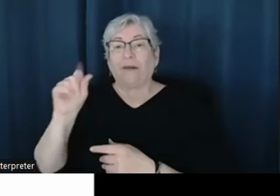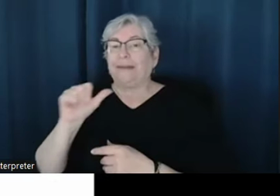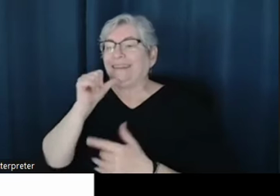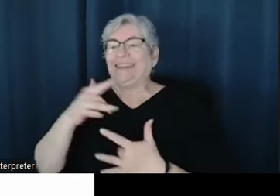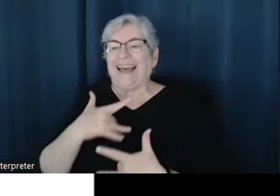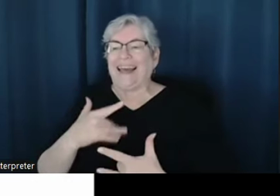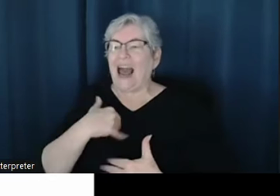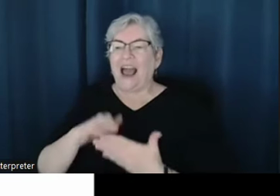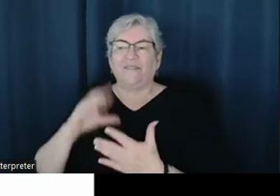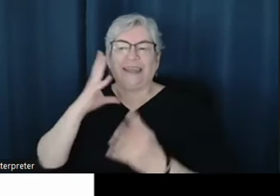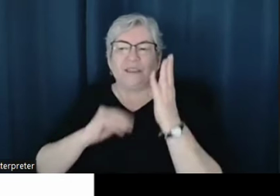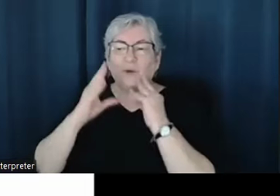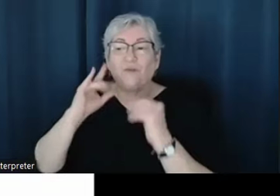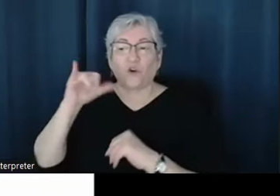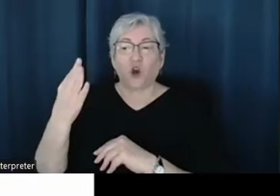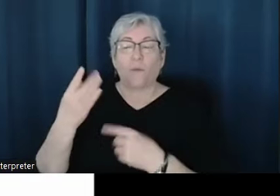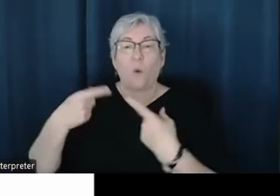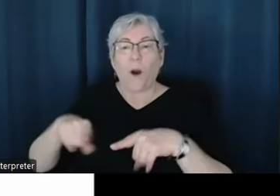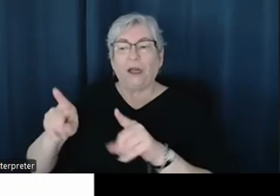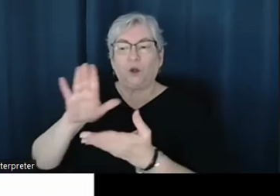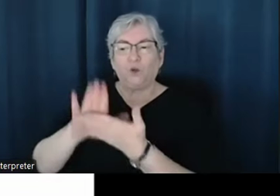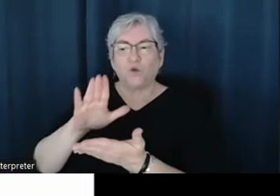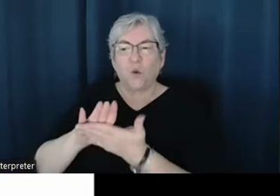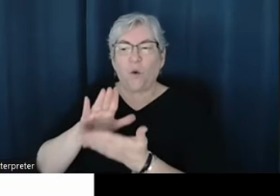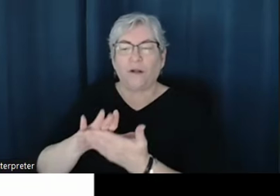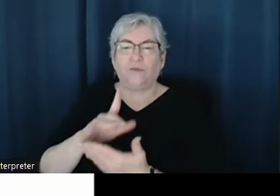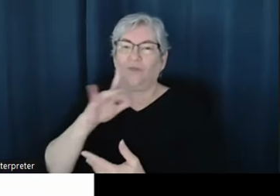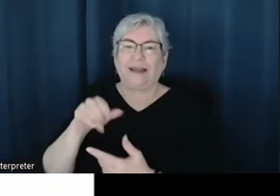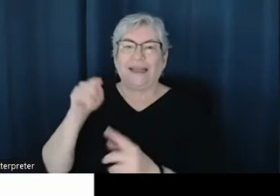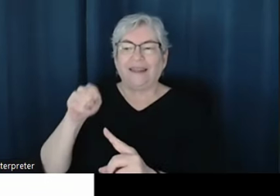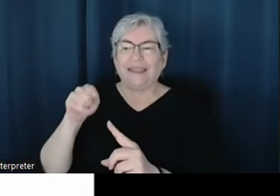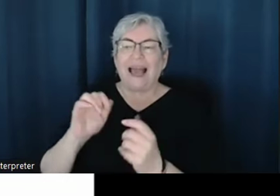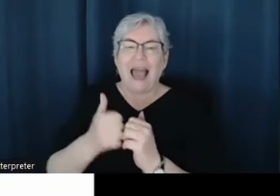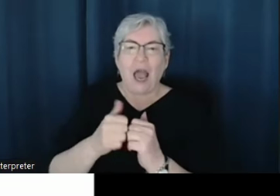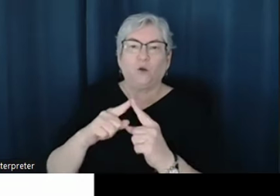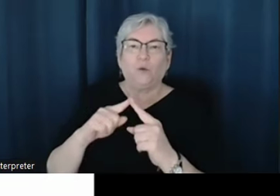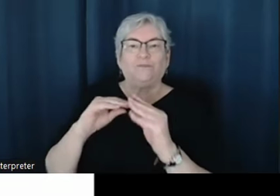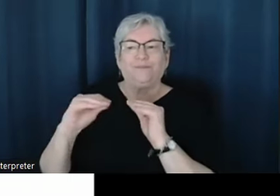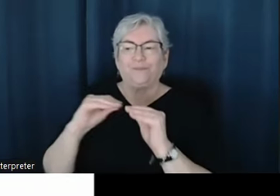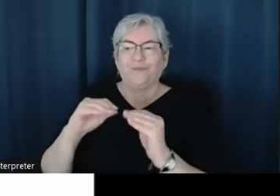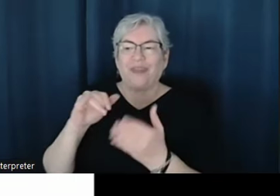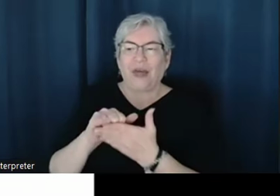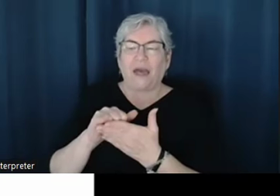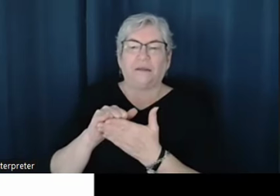the experiences of jobs while they're still in school. So really, this is a way to correct that